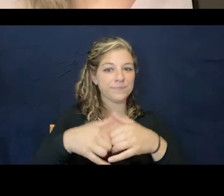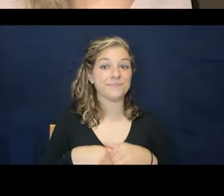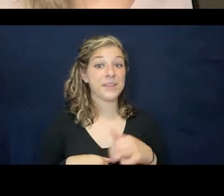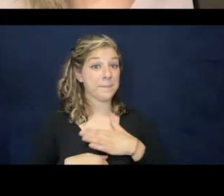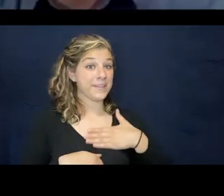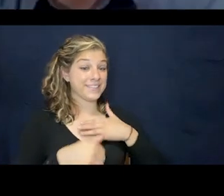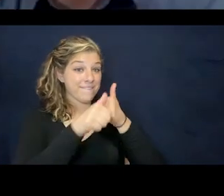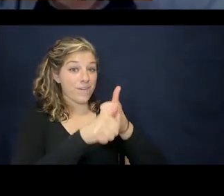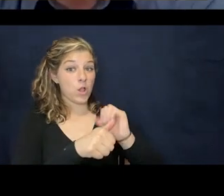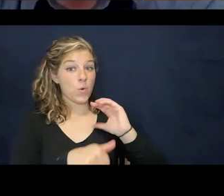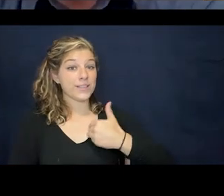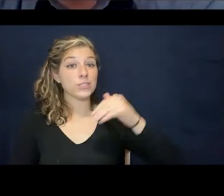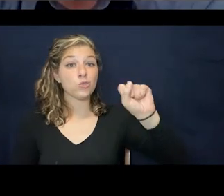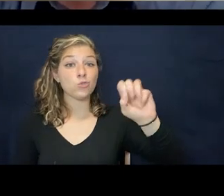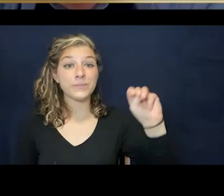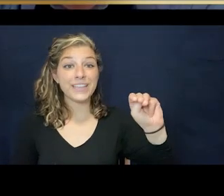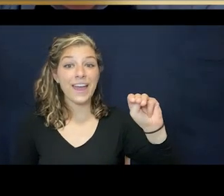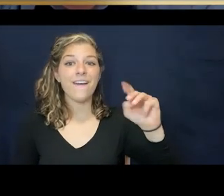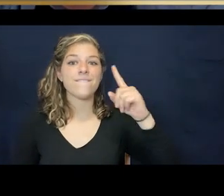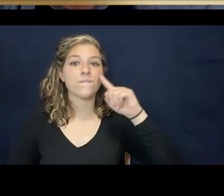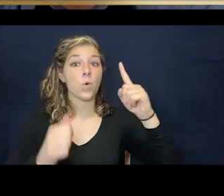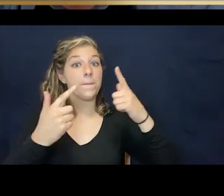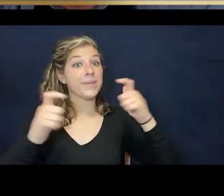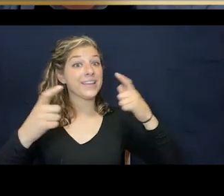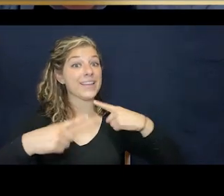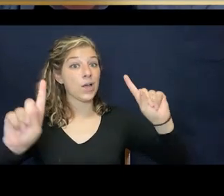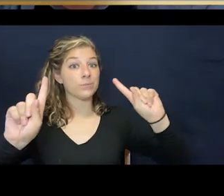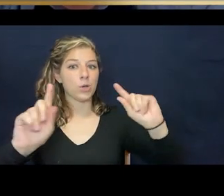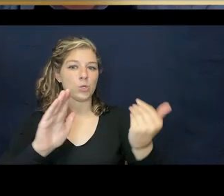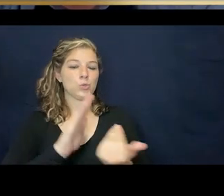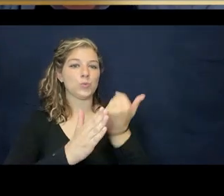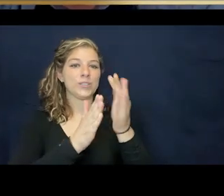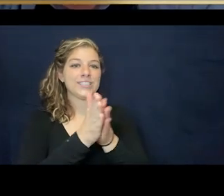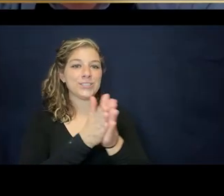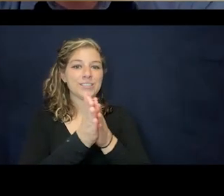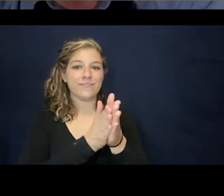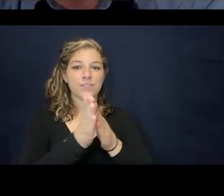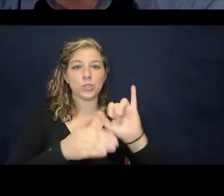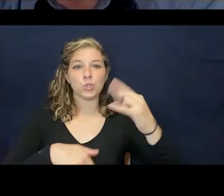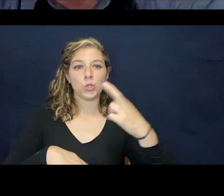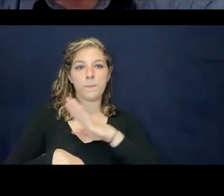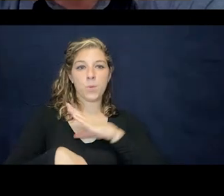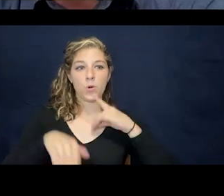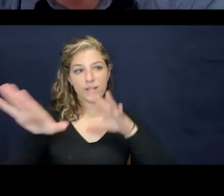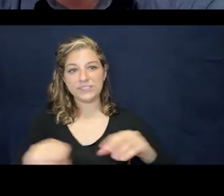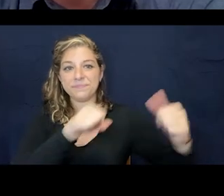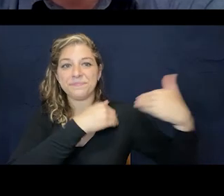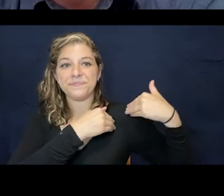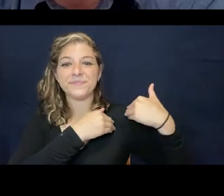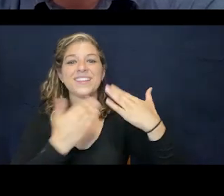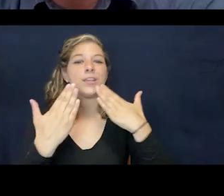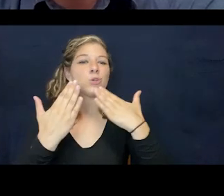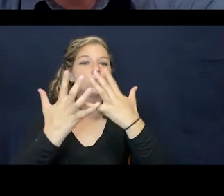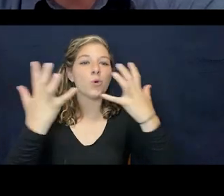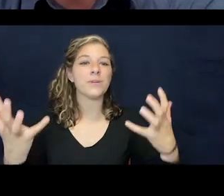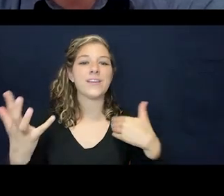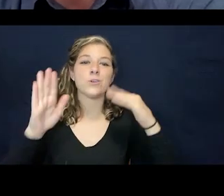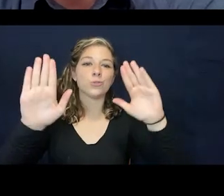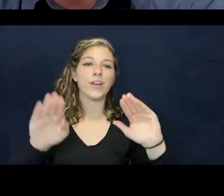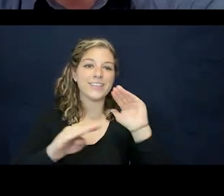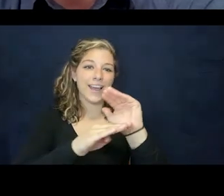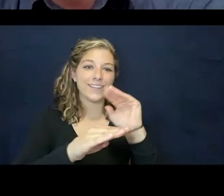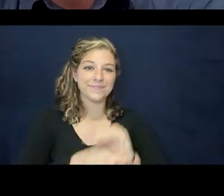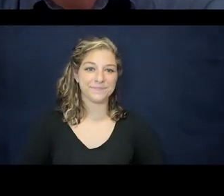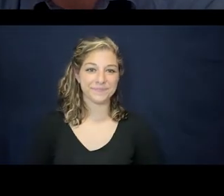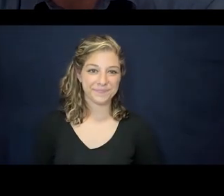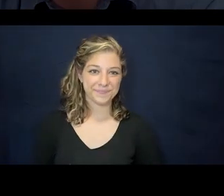Award. Please follow us on social media for a big announcement on a new initiative the Junior Board has taken up. Thank you so much and